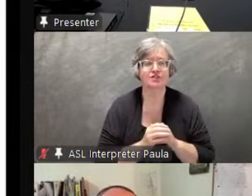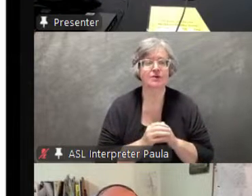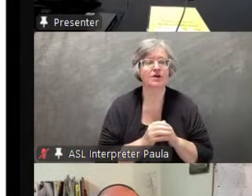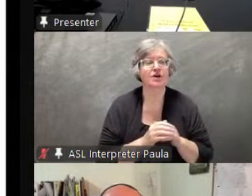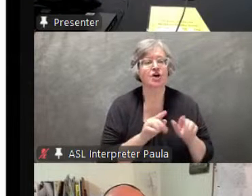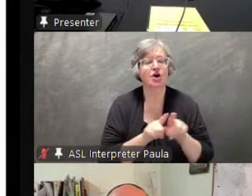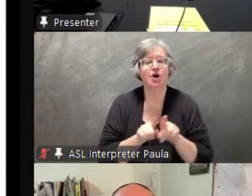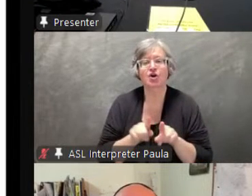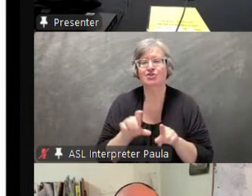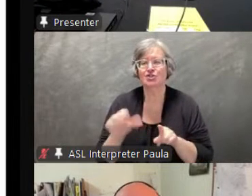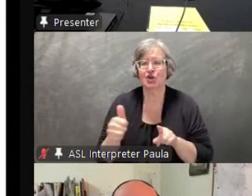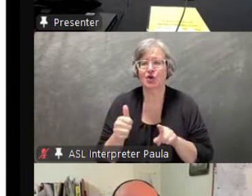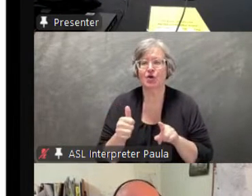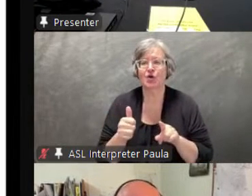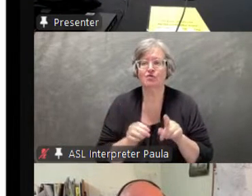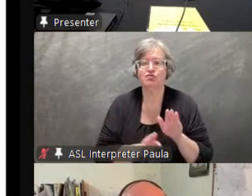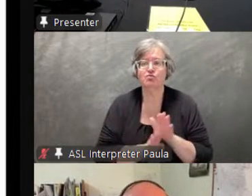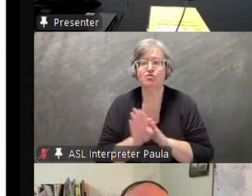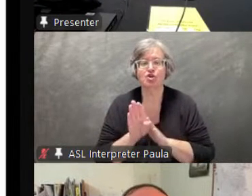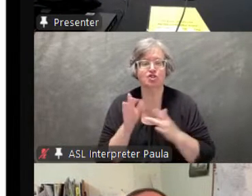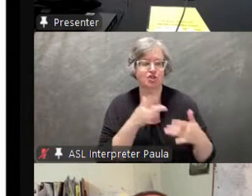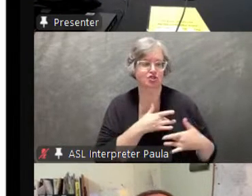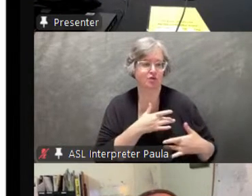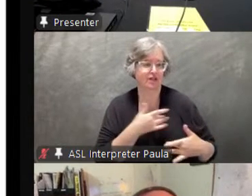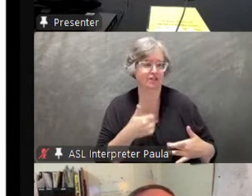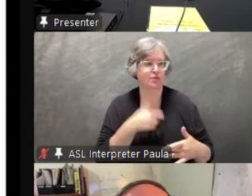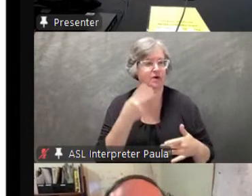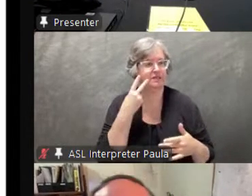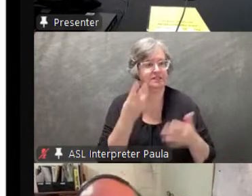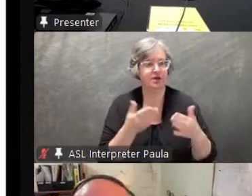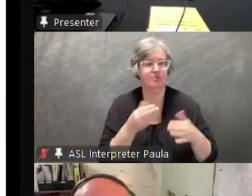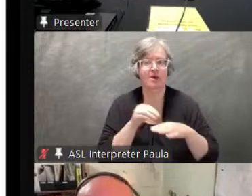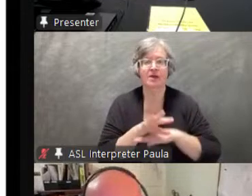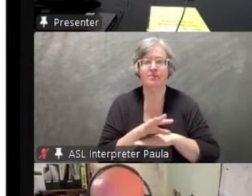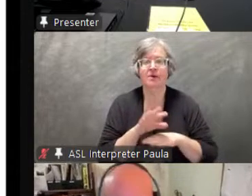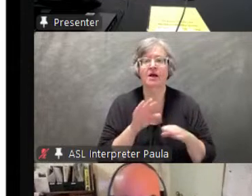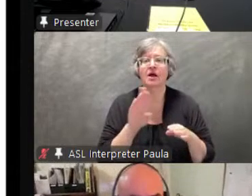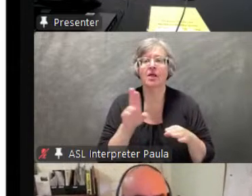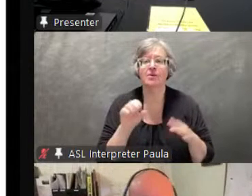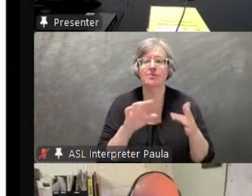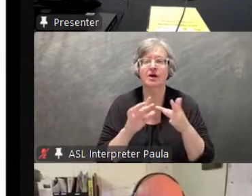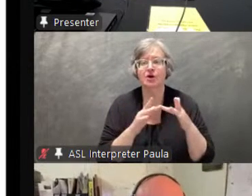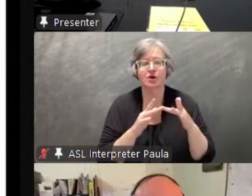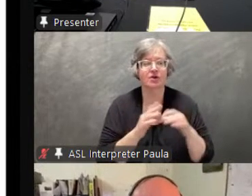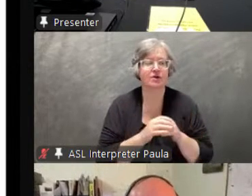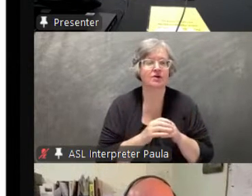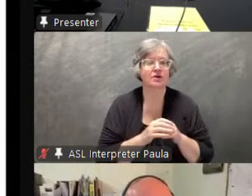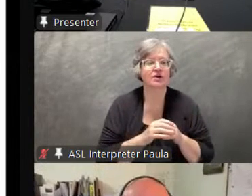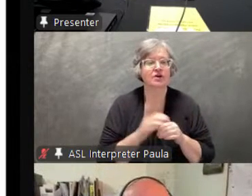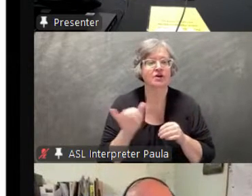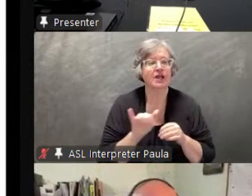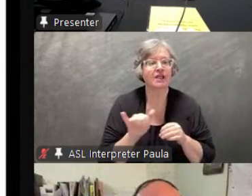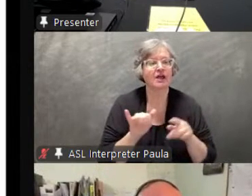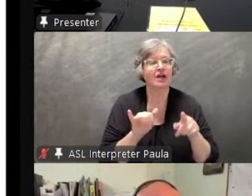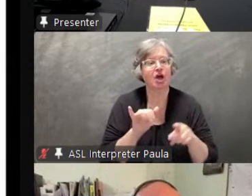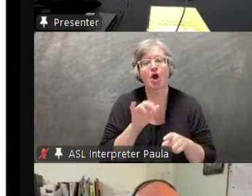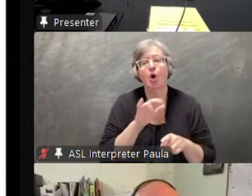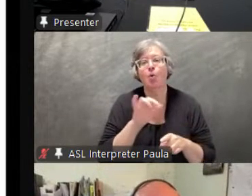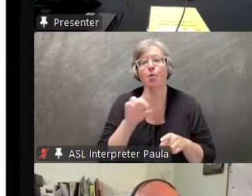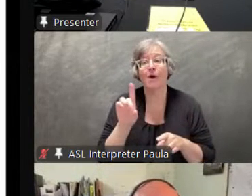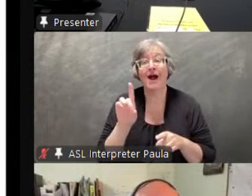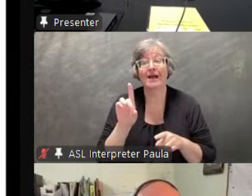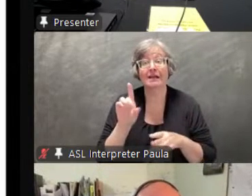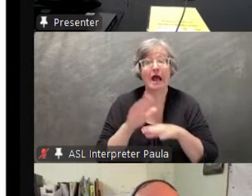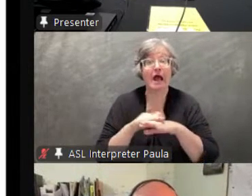also other sort of emerging trends that we see that may be impacting our bus network, like ride hail, like micromobility. And so it really